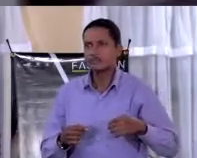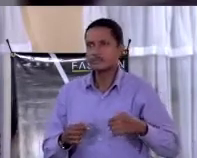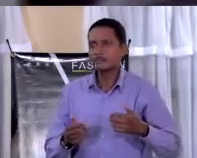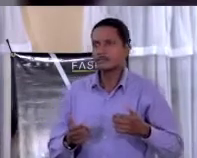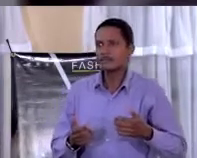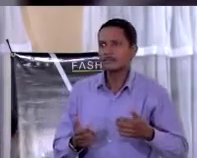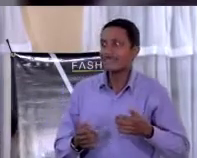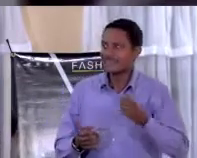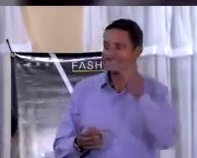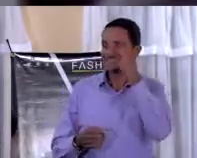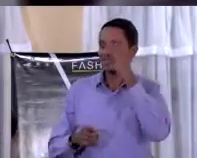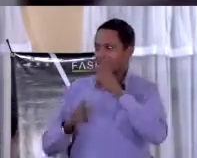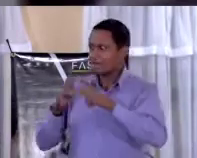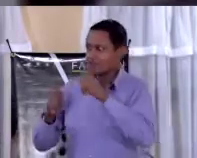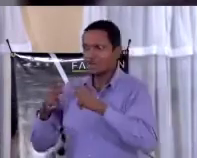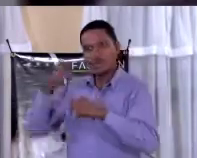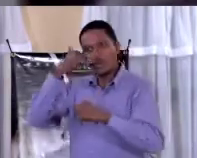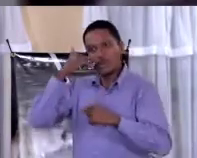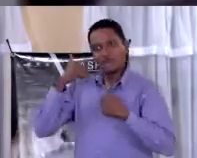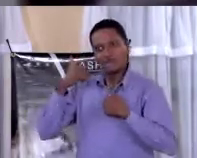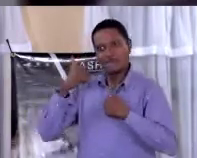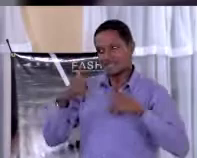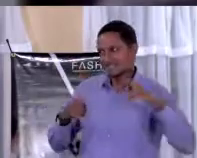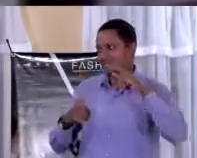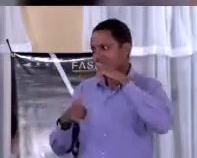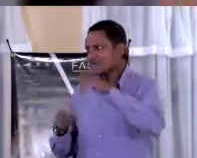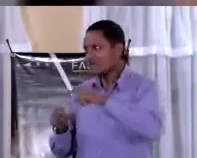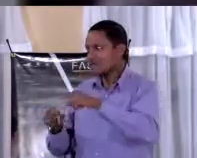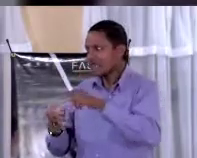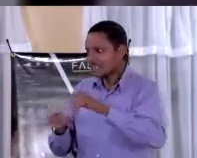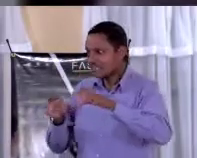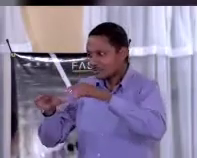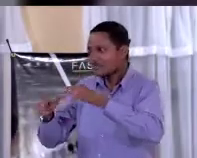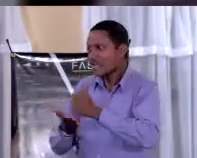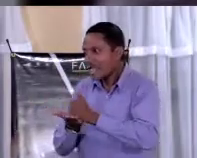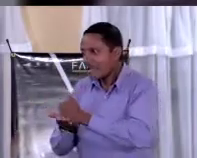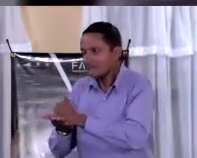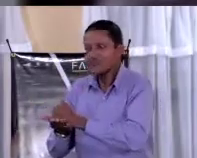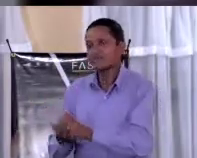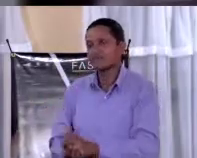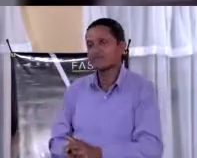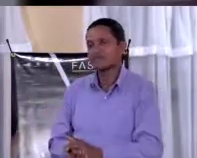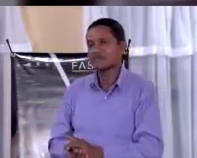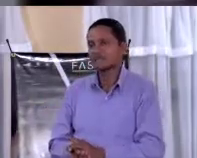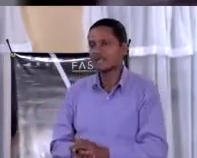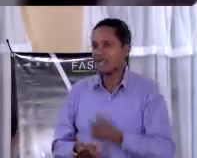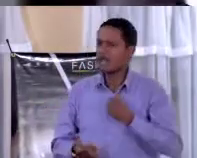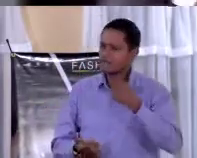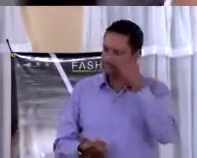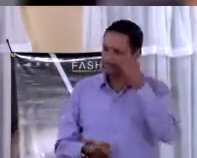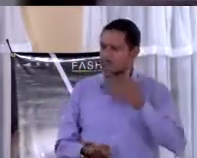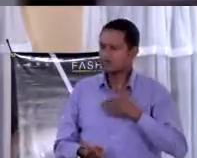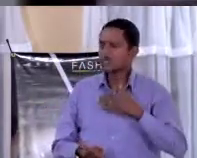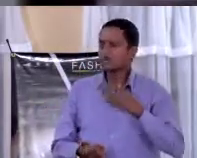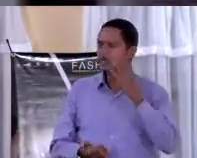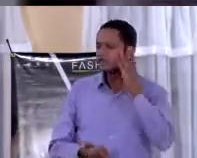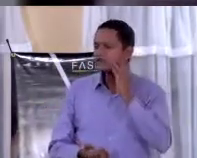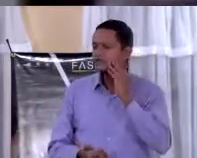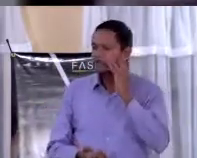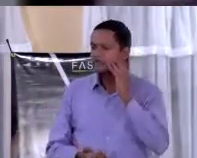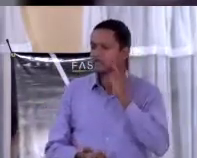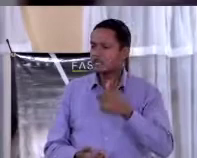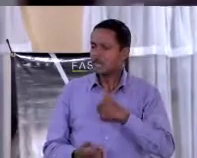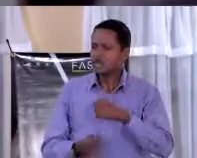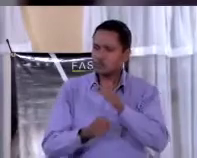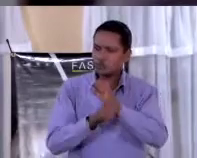experience, I worked in the Caribbean before I moved laterally across to Toronto or to